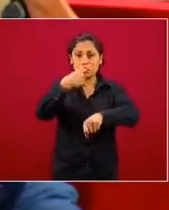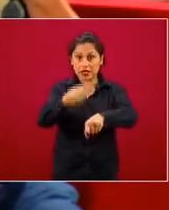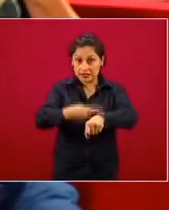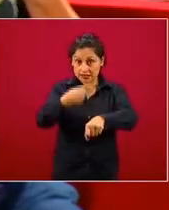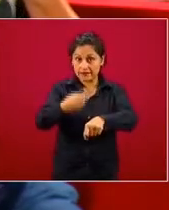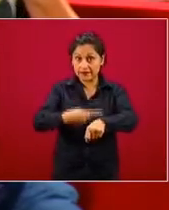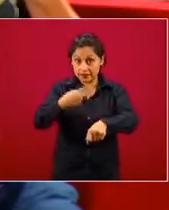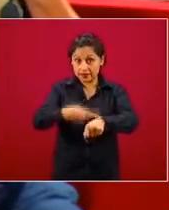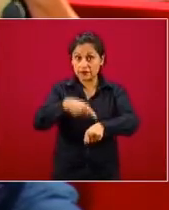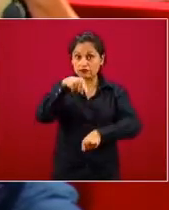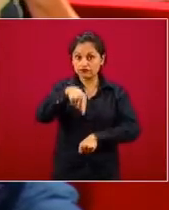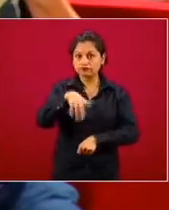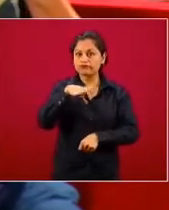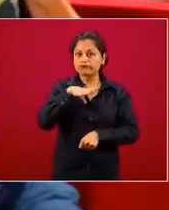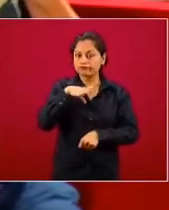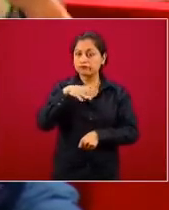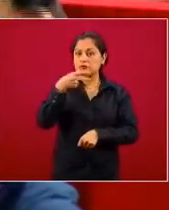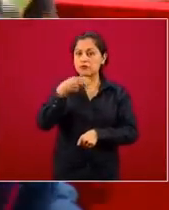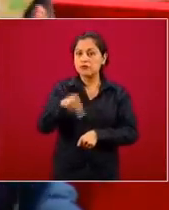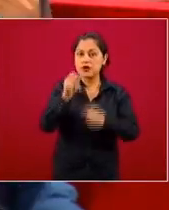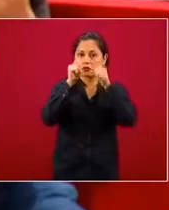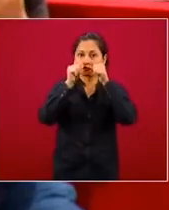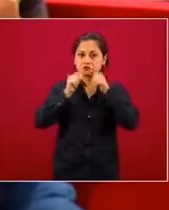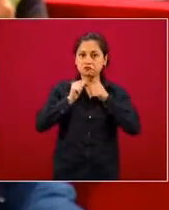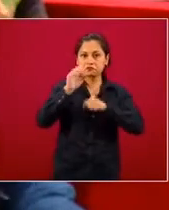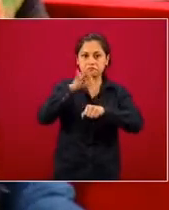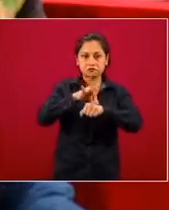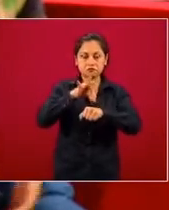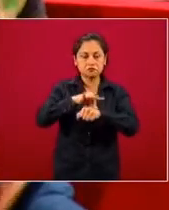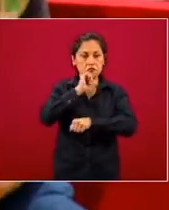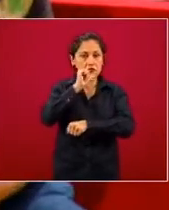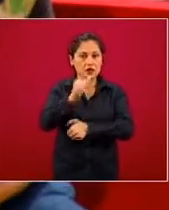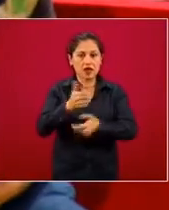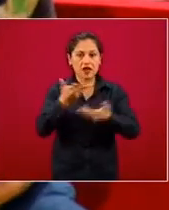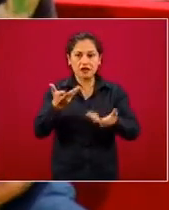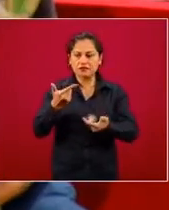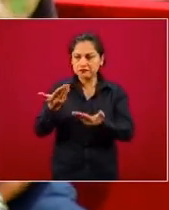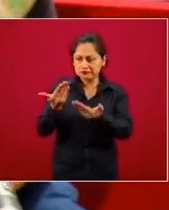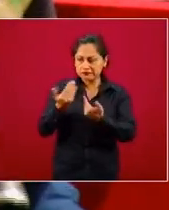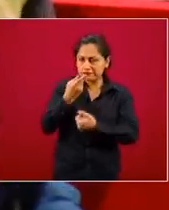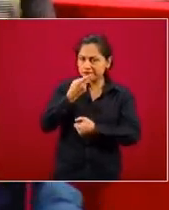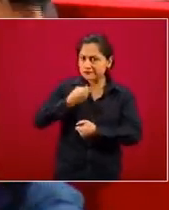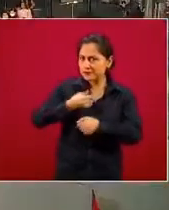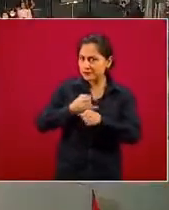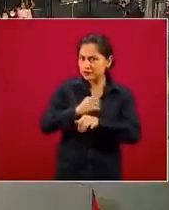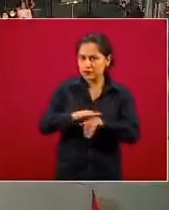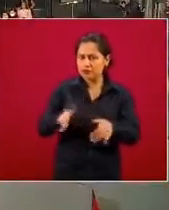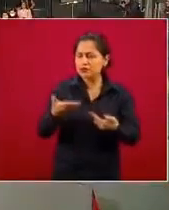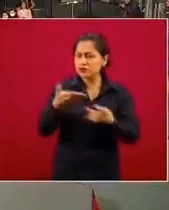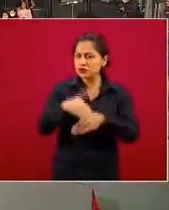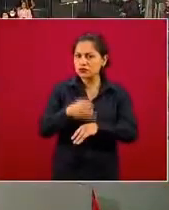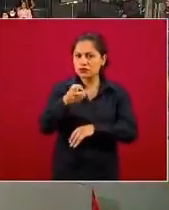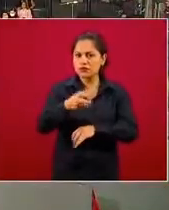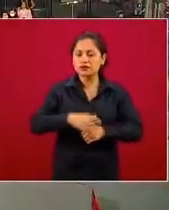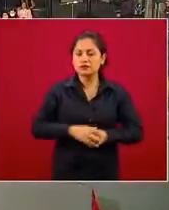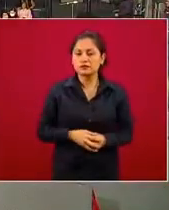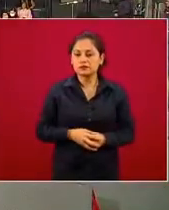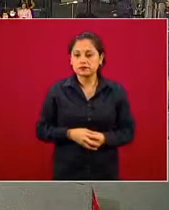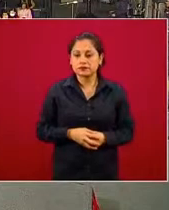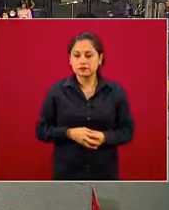are, y que no and are están not being recibiendo treated. esta atención. What's your Quisiera report on this saber qué situation? informe se tiene ante el caso, por favor, y gracias. Well, of Sí, course.